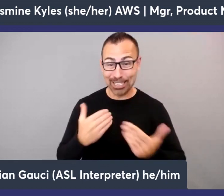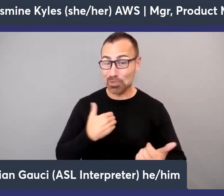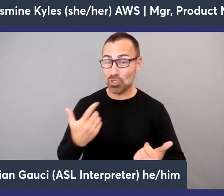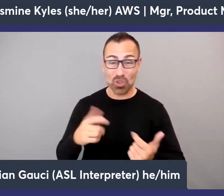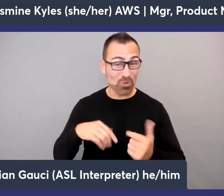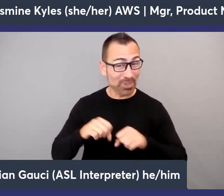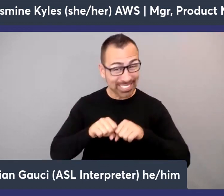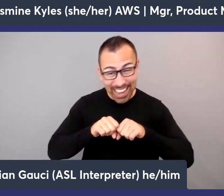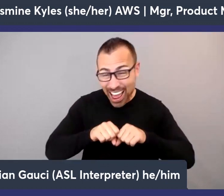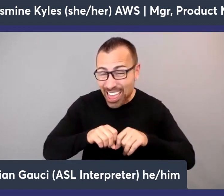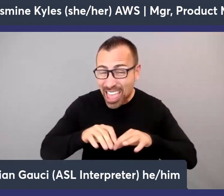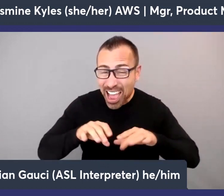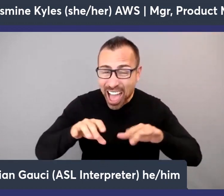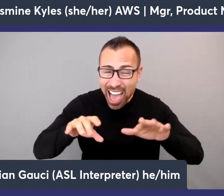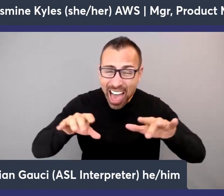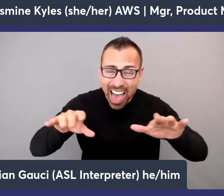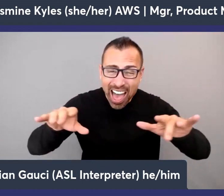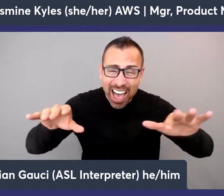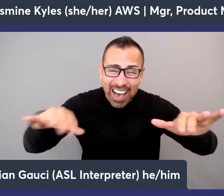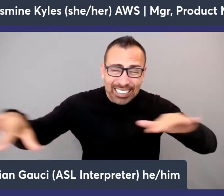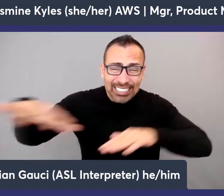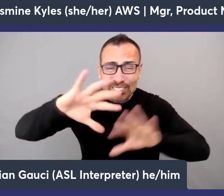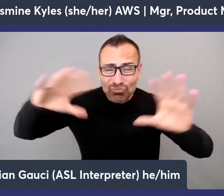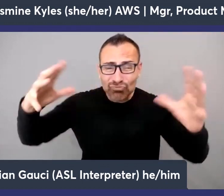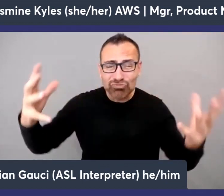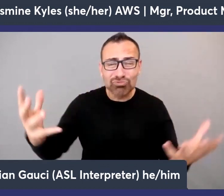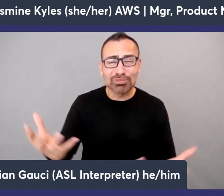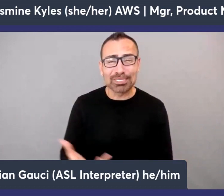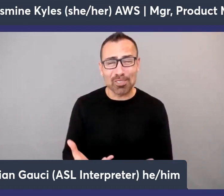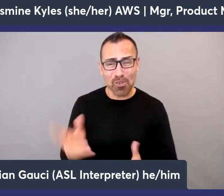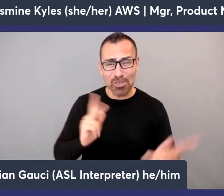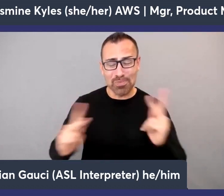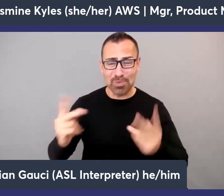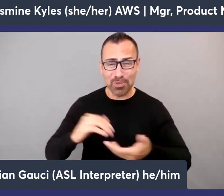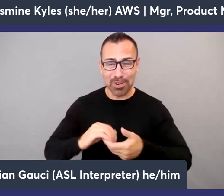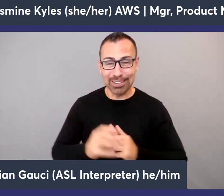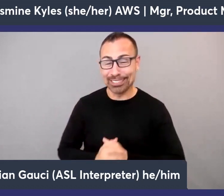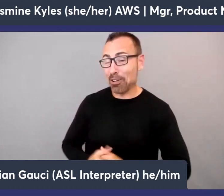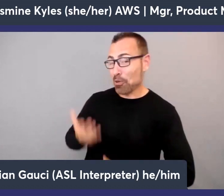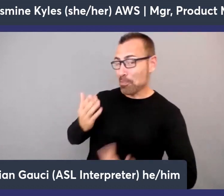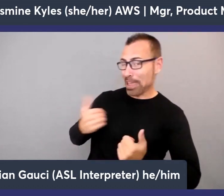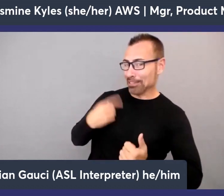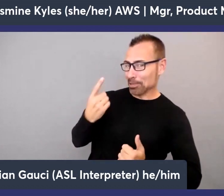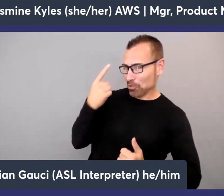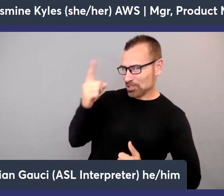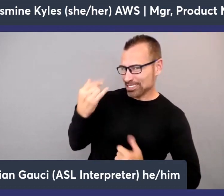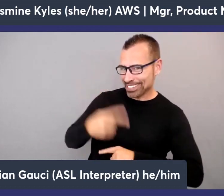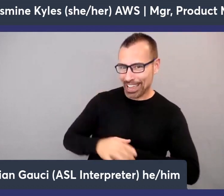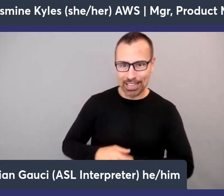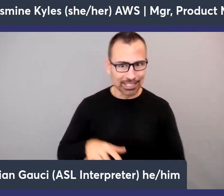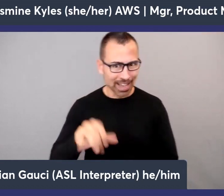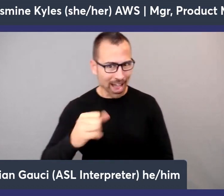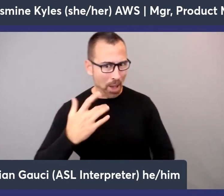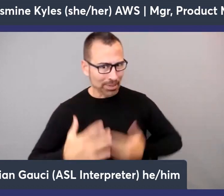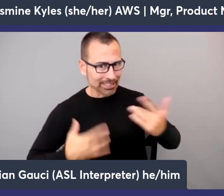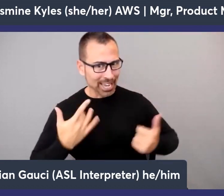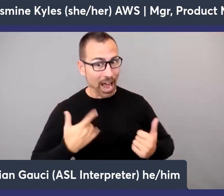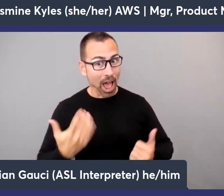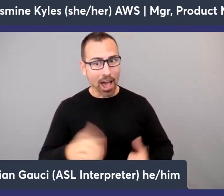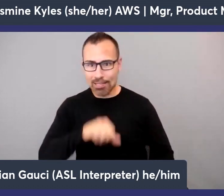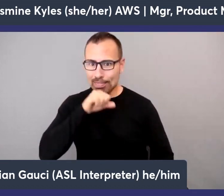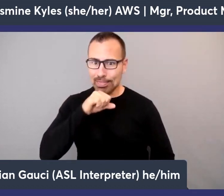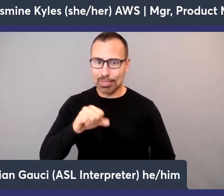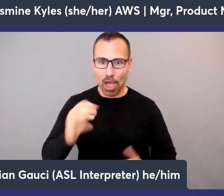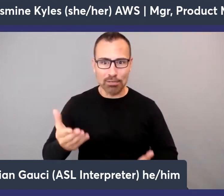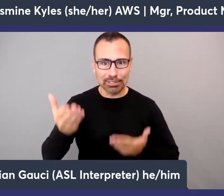the globe. So well, we might have something for you today then. Yeah, I'm excited. I love deliverability. So I'm so